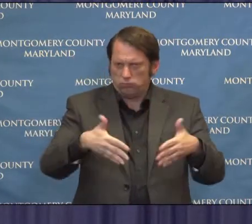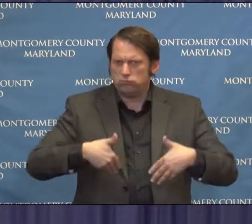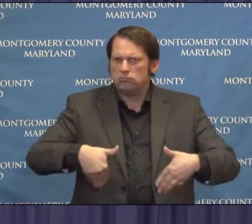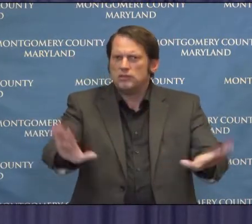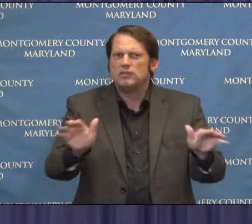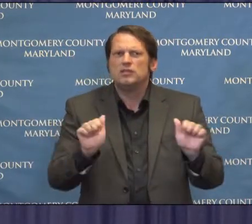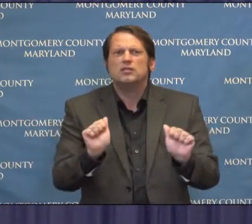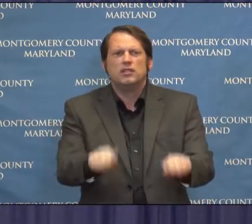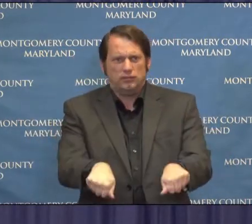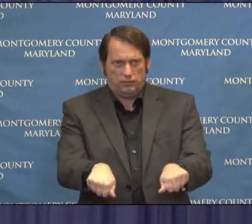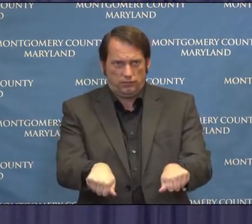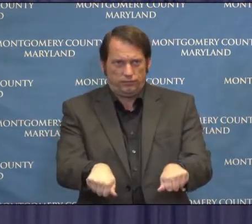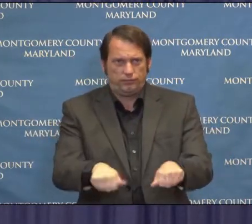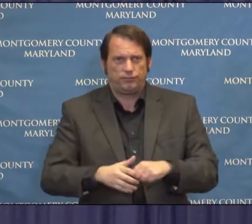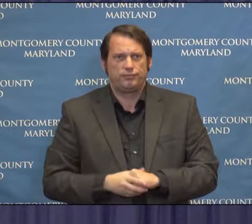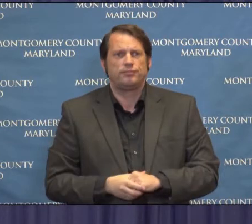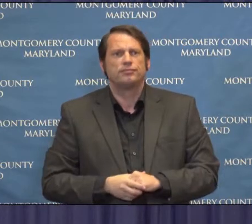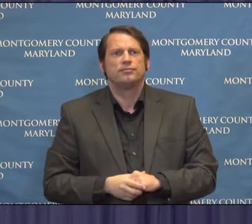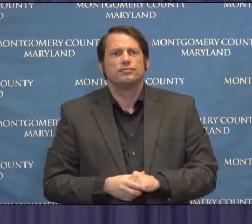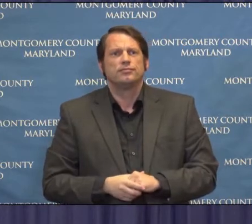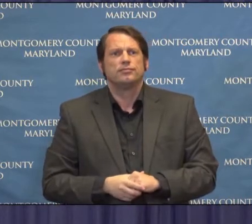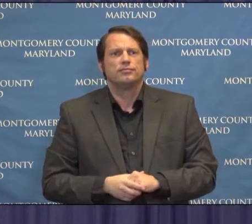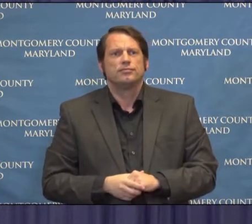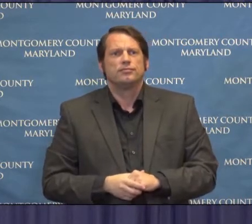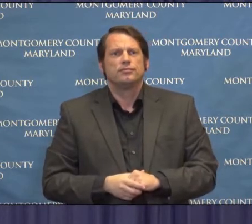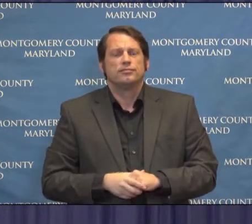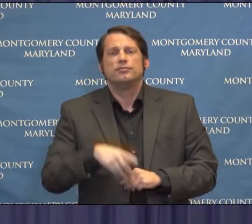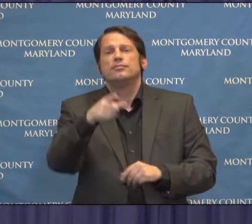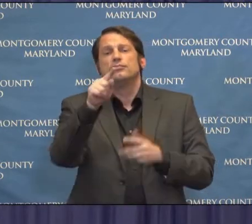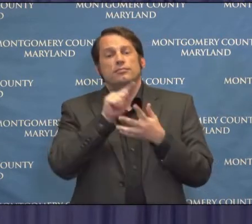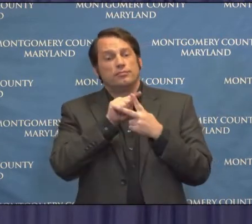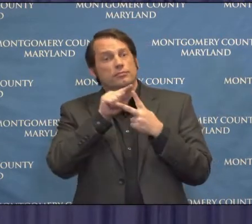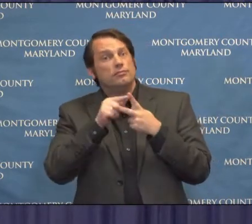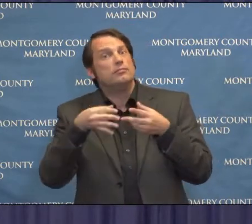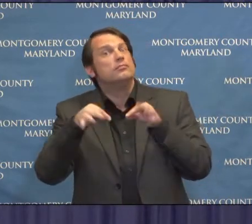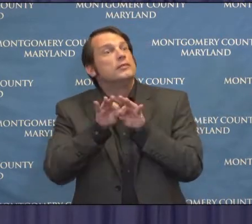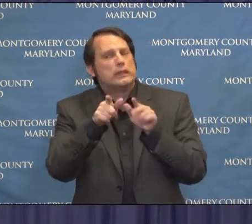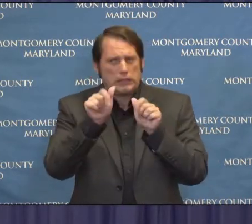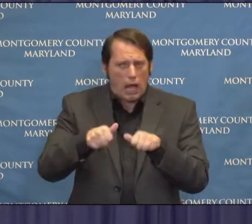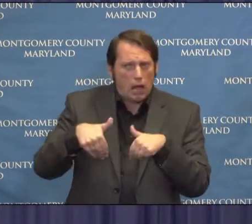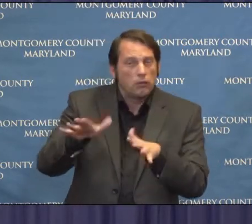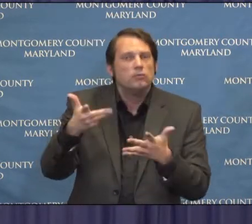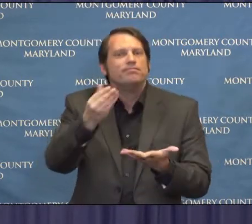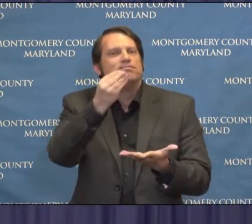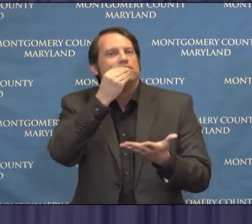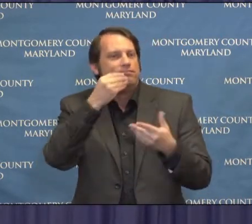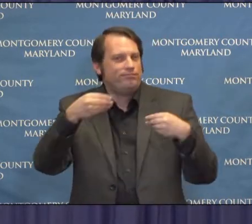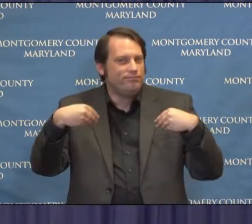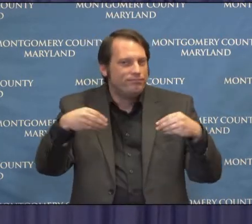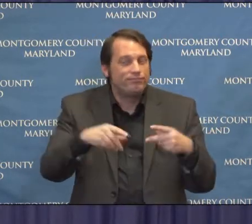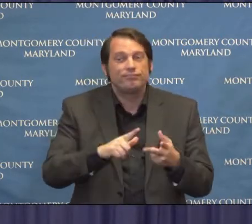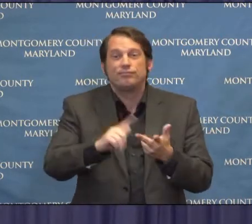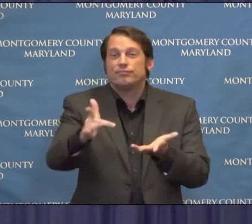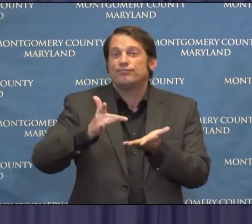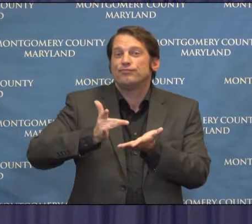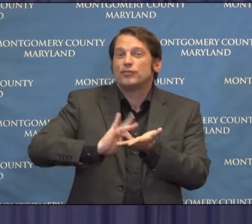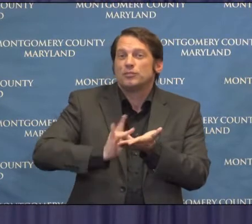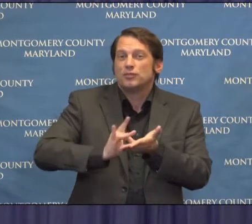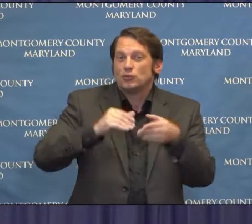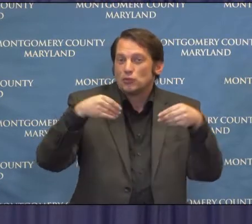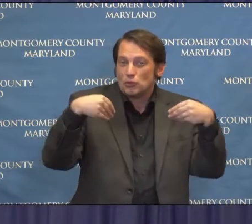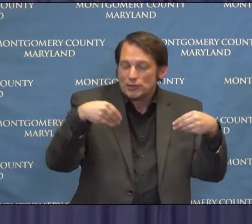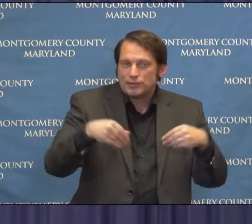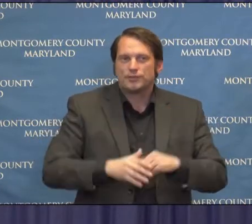to stores such as grocery stores, to the drug store, to get